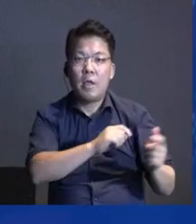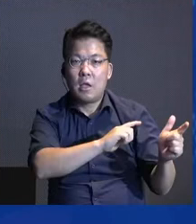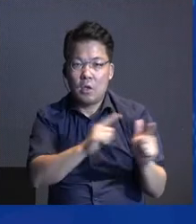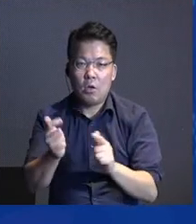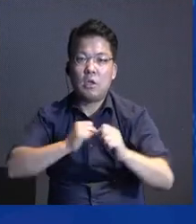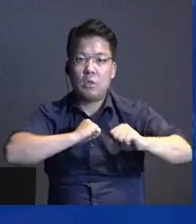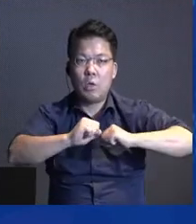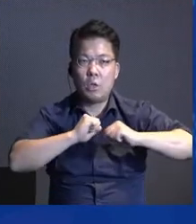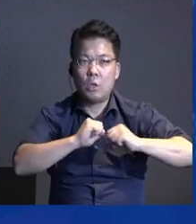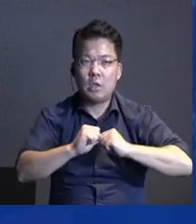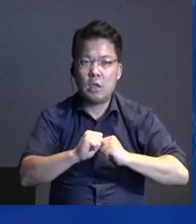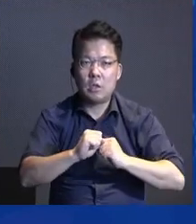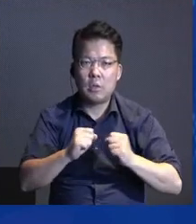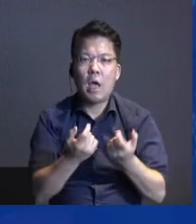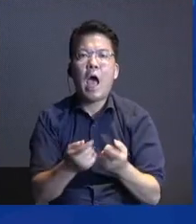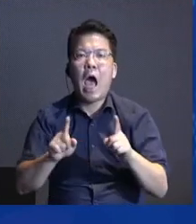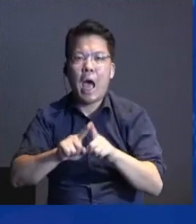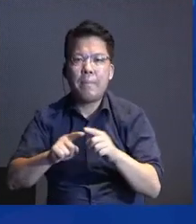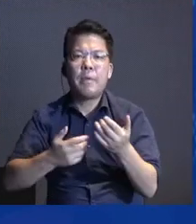different